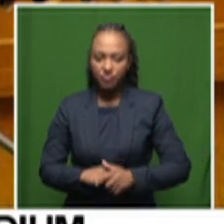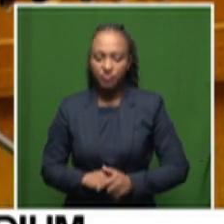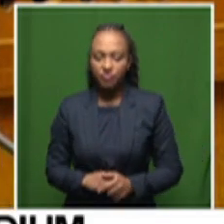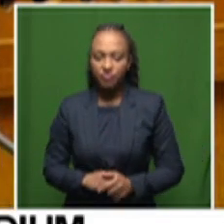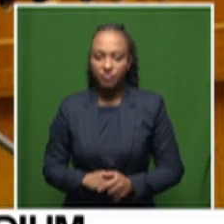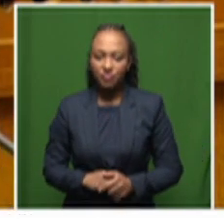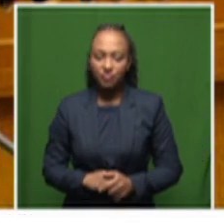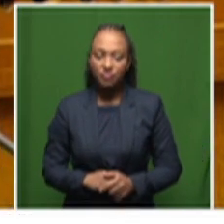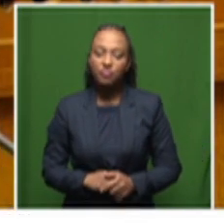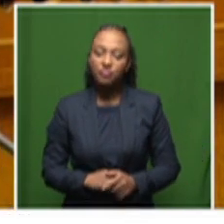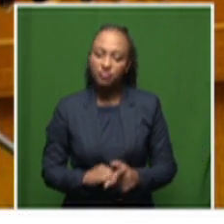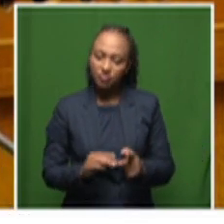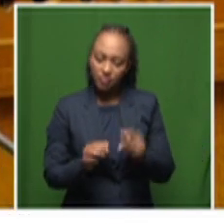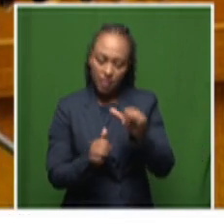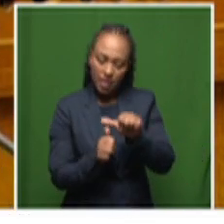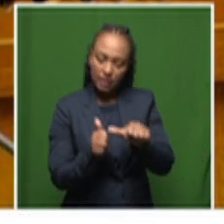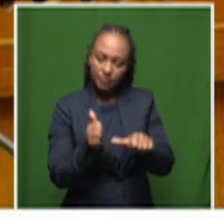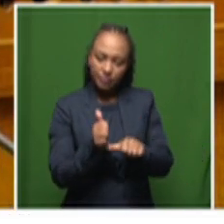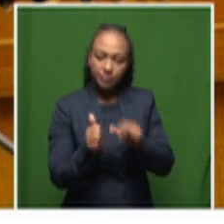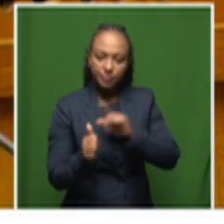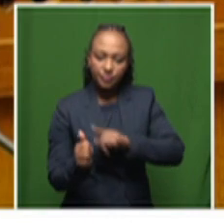Deputy President,